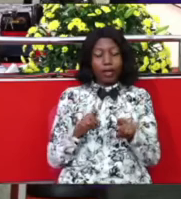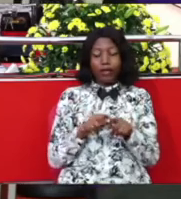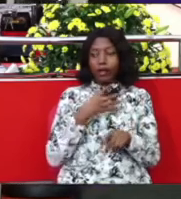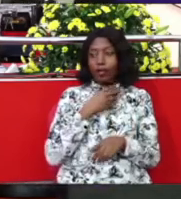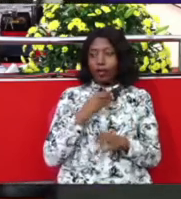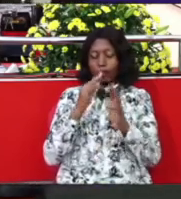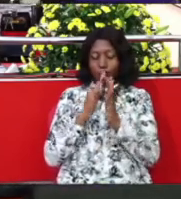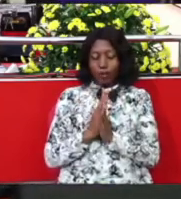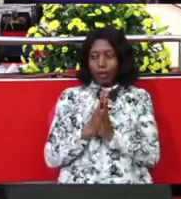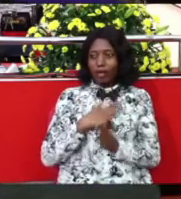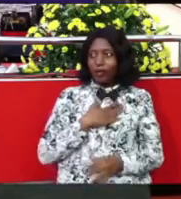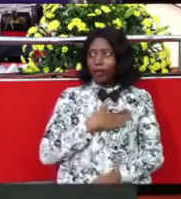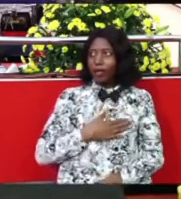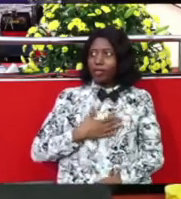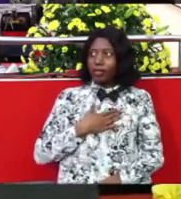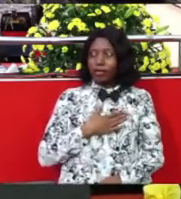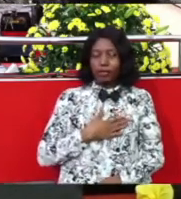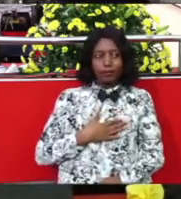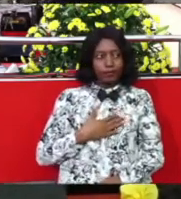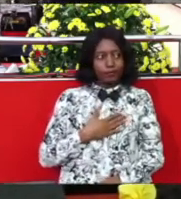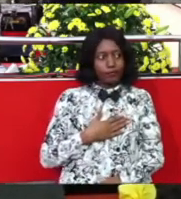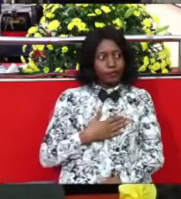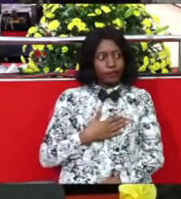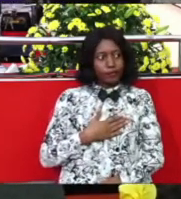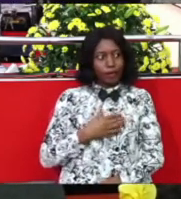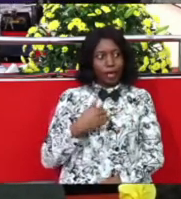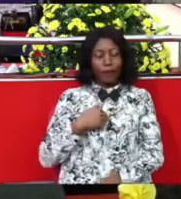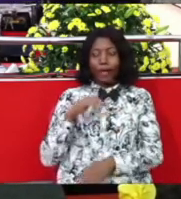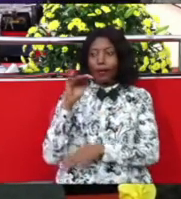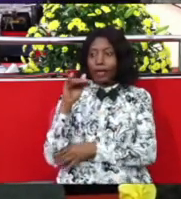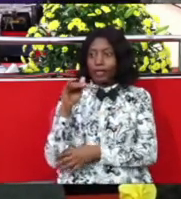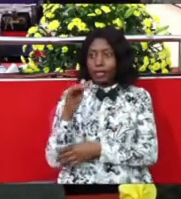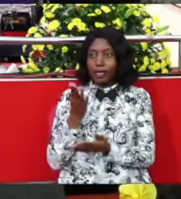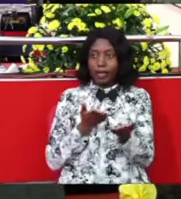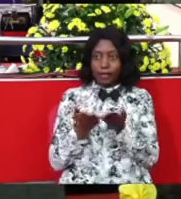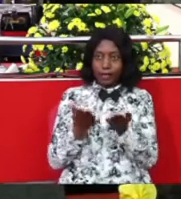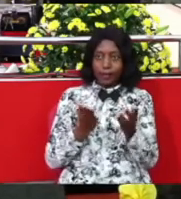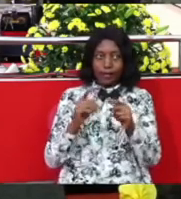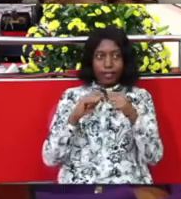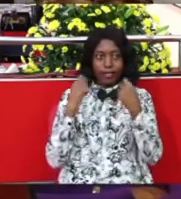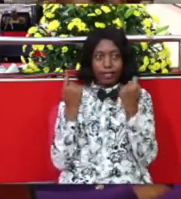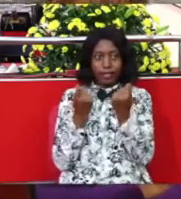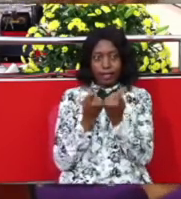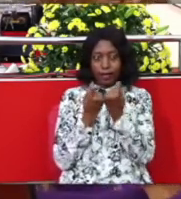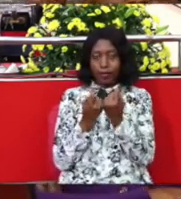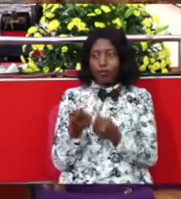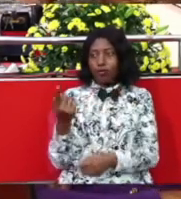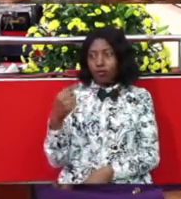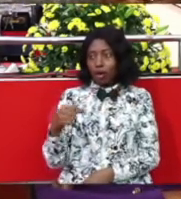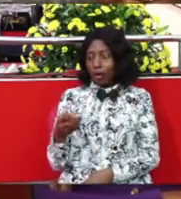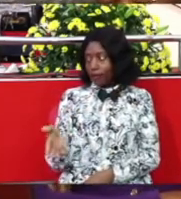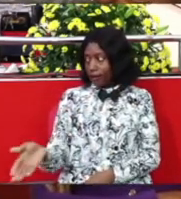angalipenda kuokoka? I would want to ask the ministry team to come up front. Ningelipenda kuuliza watumishi waweze kuja hapa